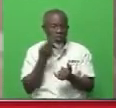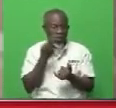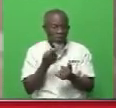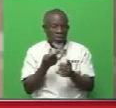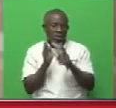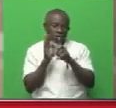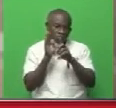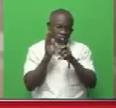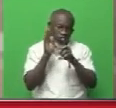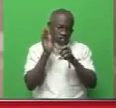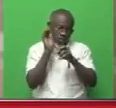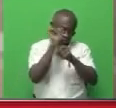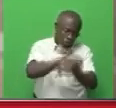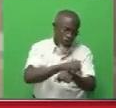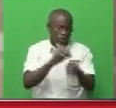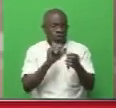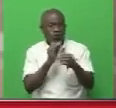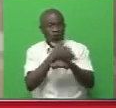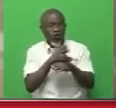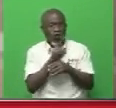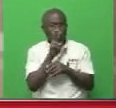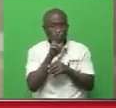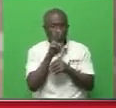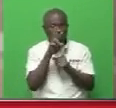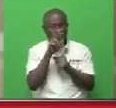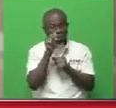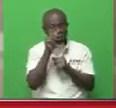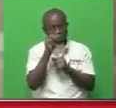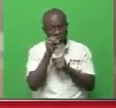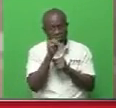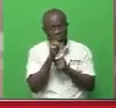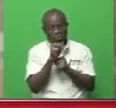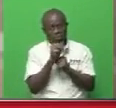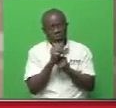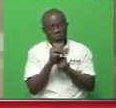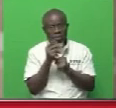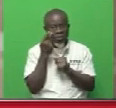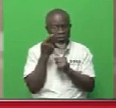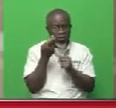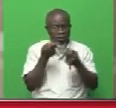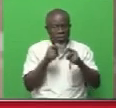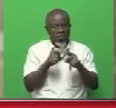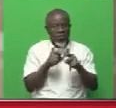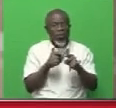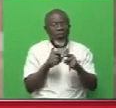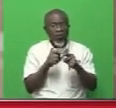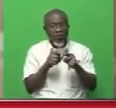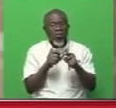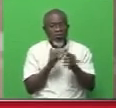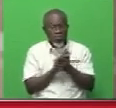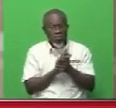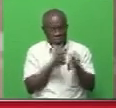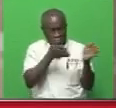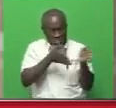that have become victorious over the schemes, the maneuverings meant to score political mileage.